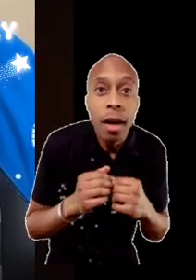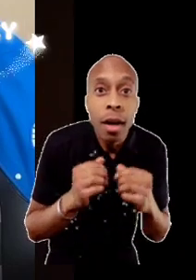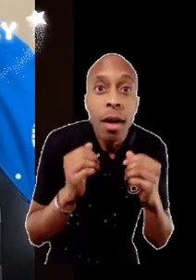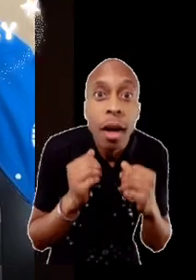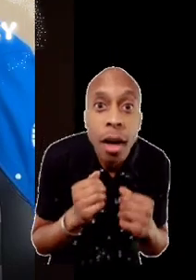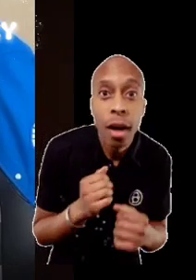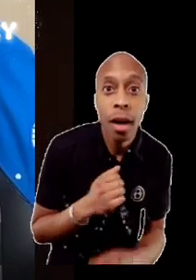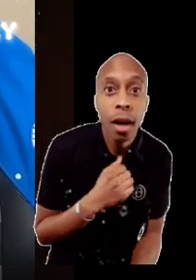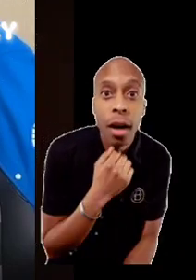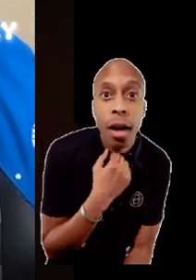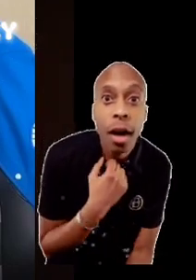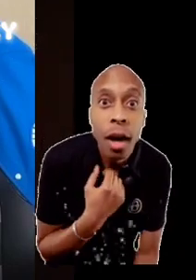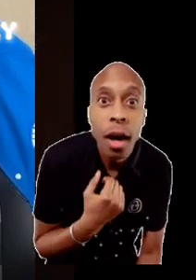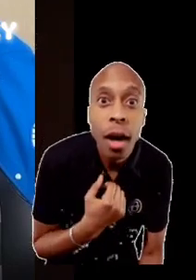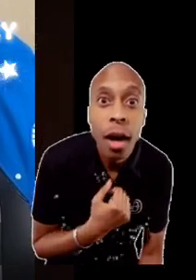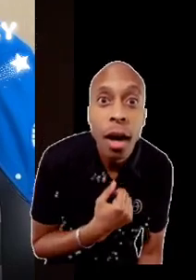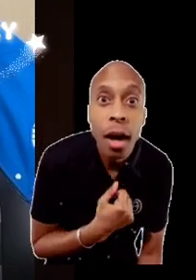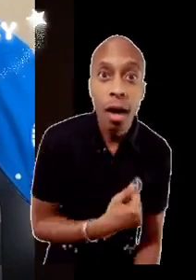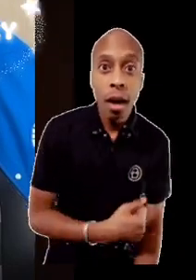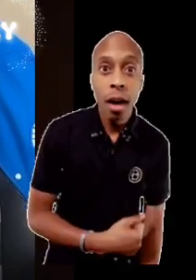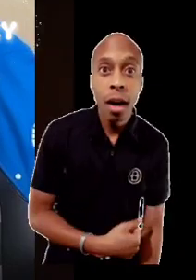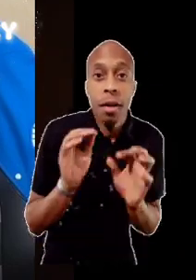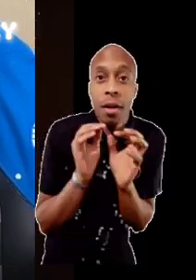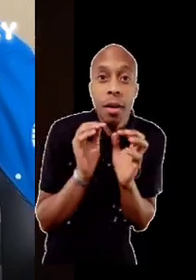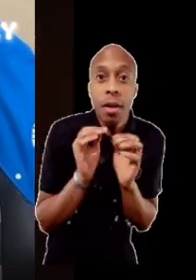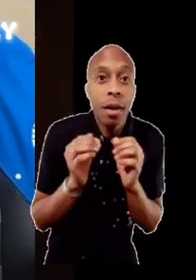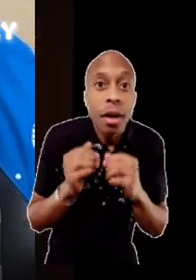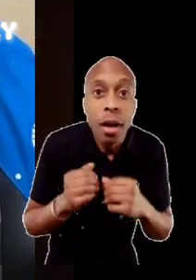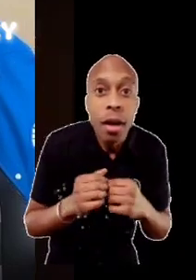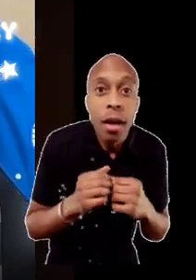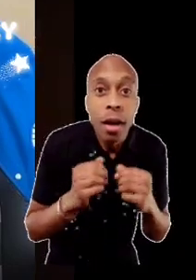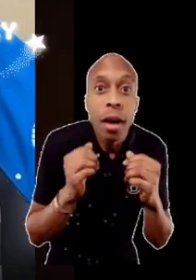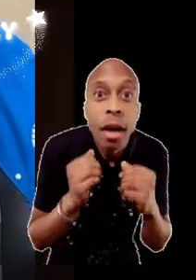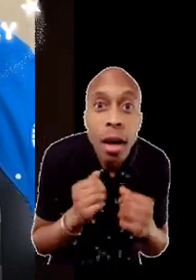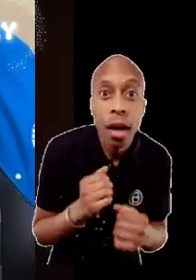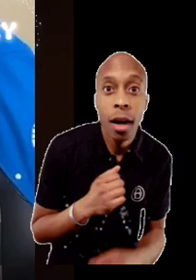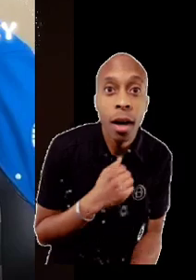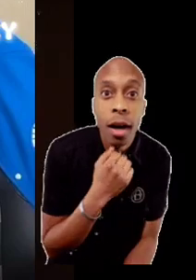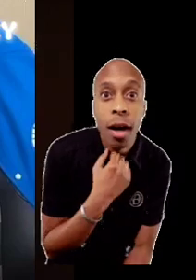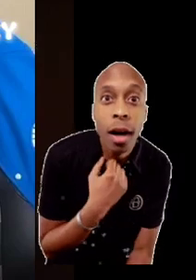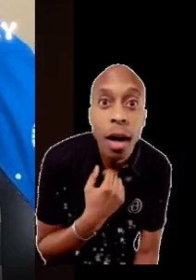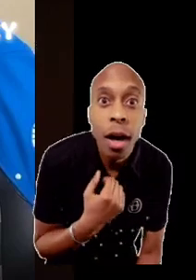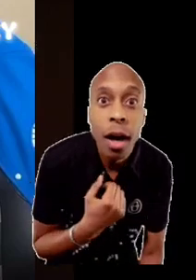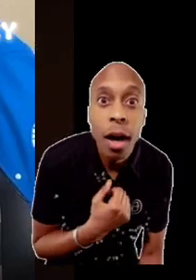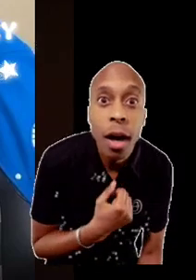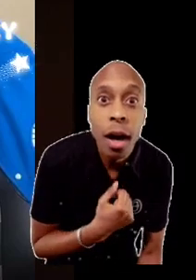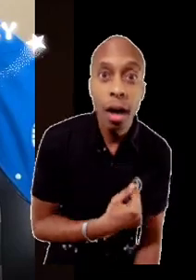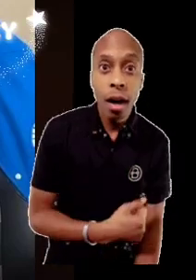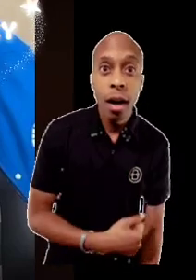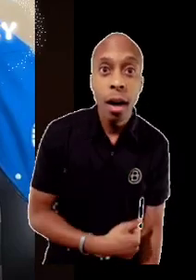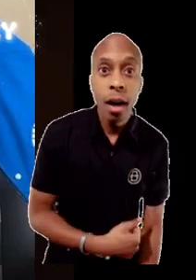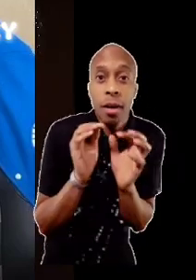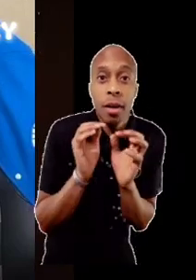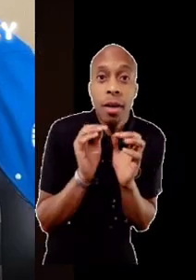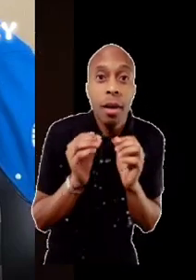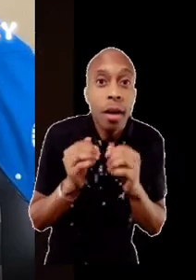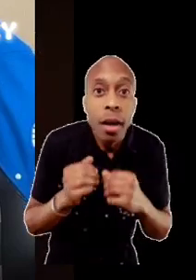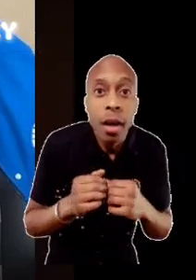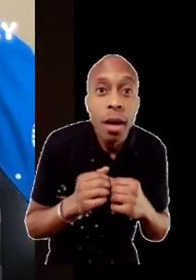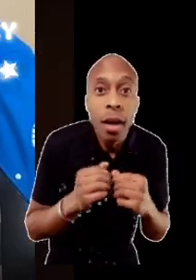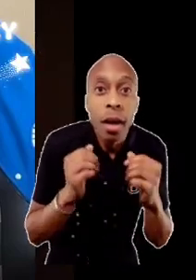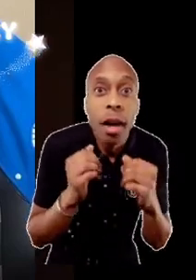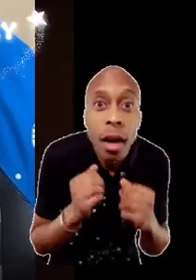of certain situation. I give it to you, that's why I shut my mouth. Jesus, I shut my